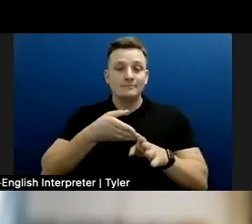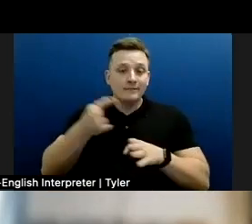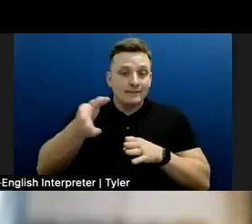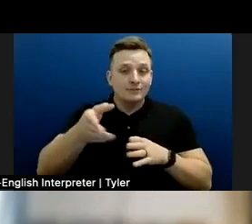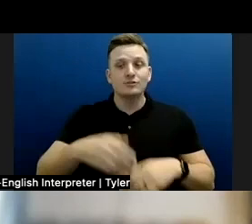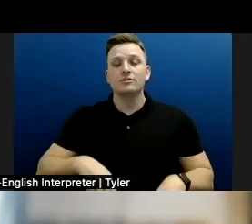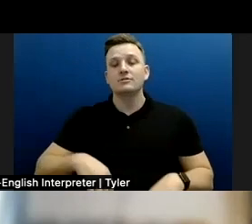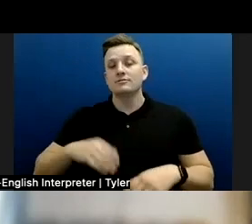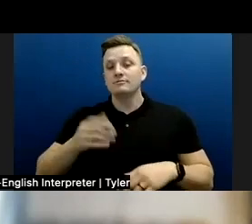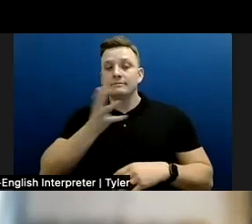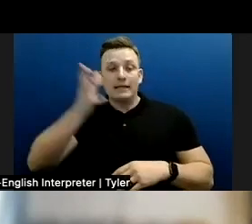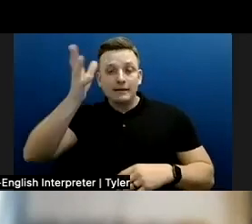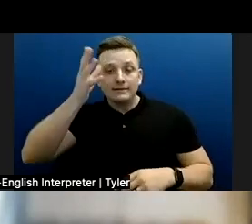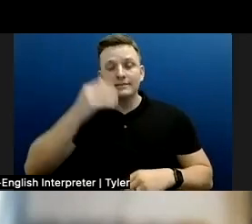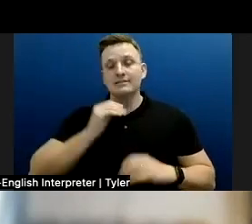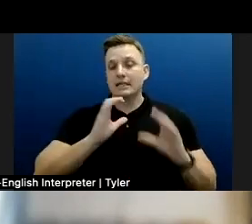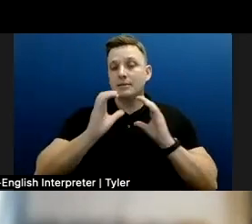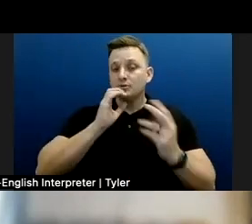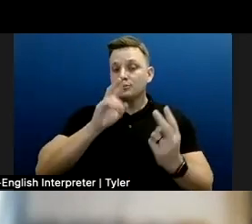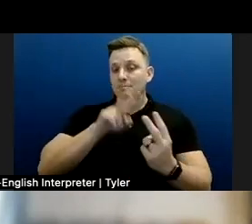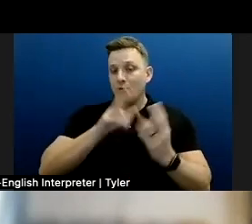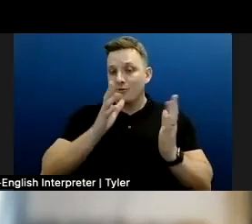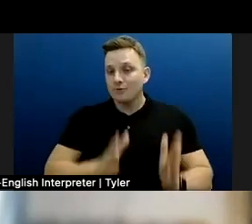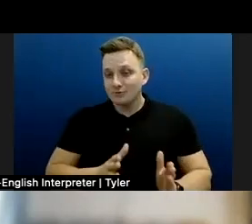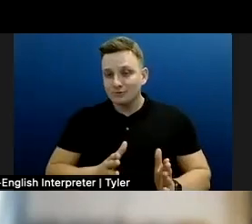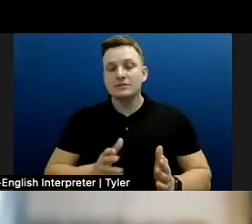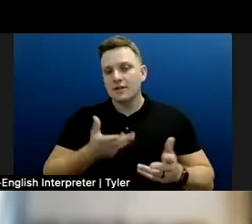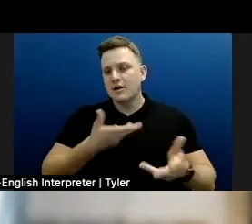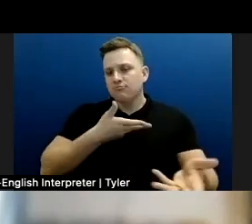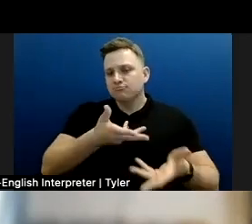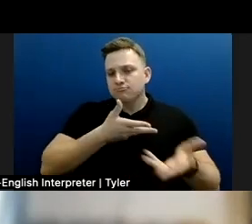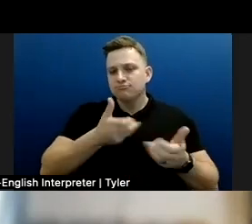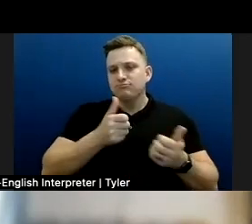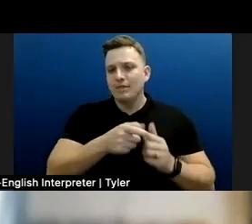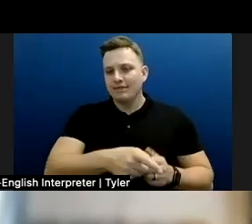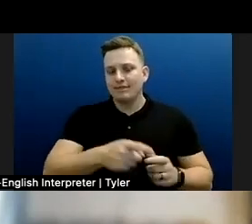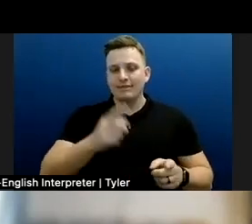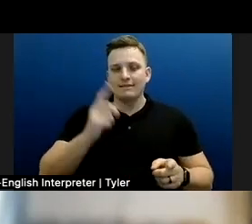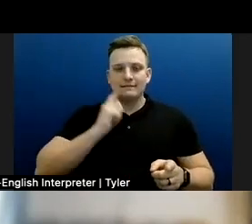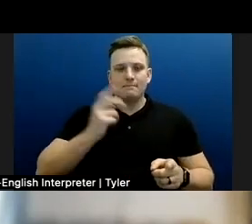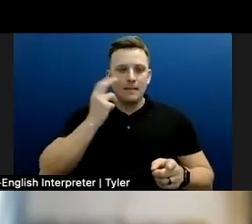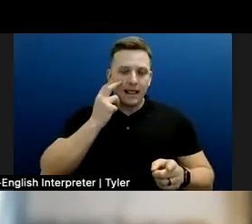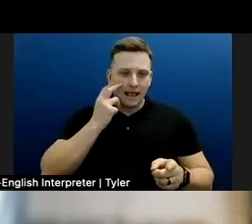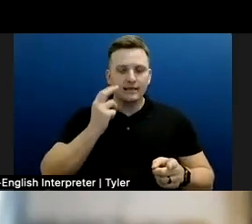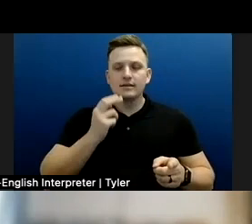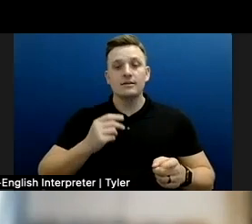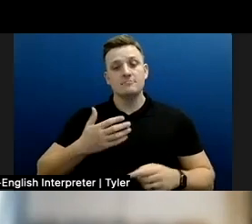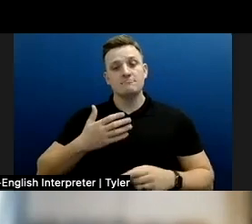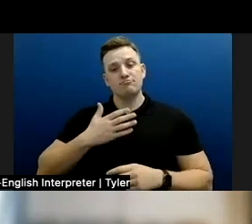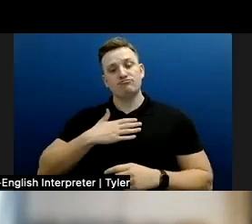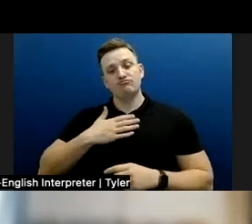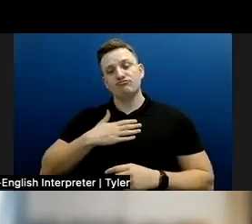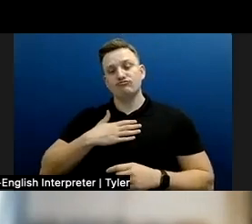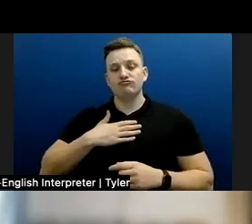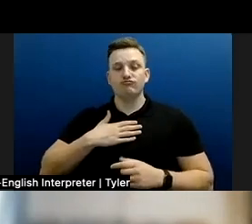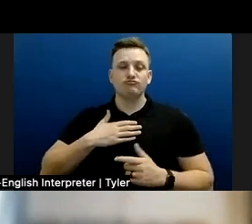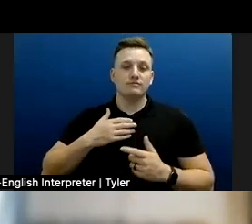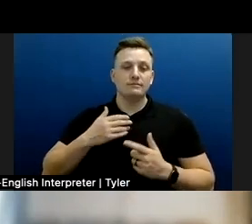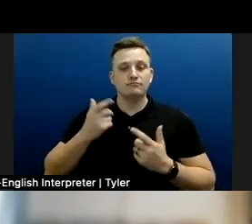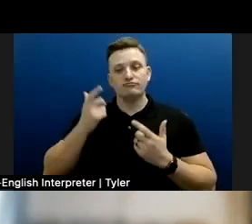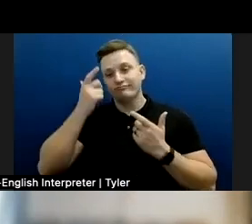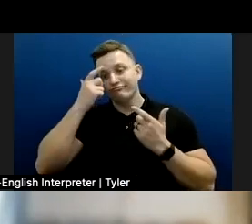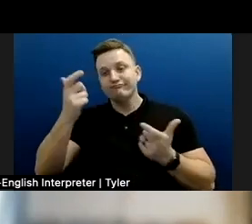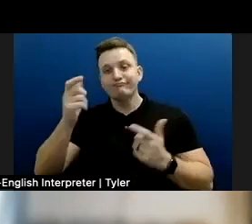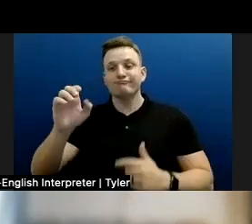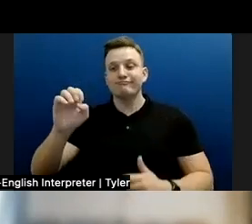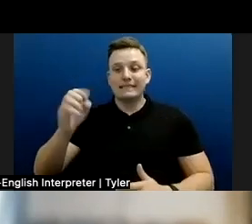as communication partners working alongside people, then I think we have to leave at the door our egos